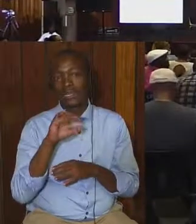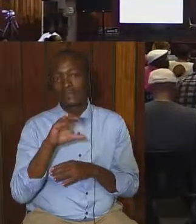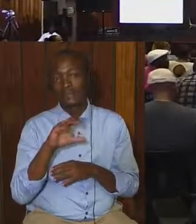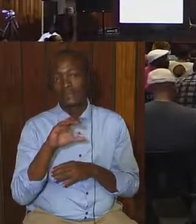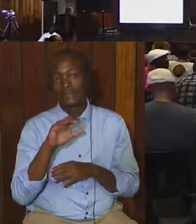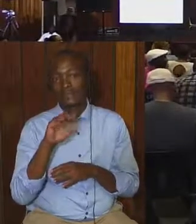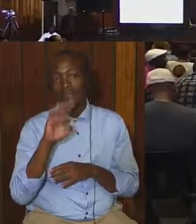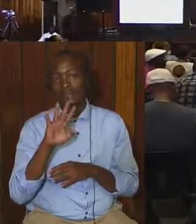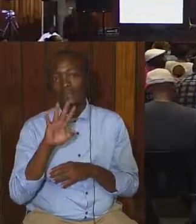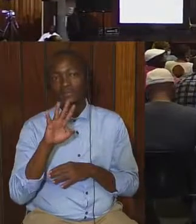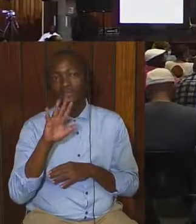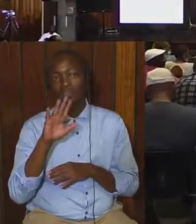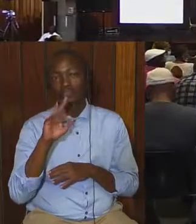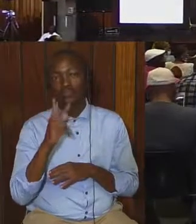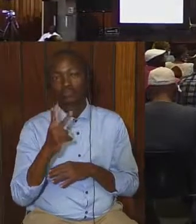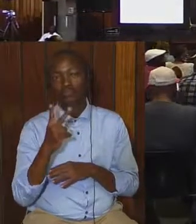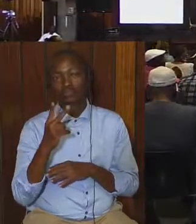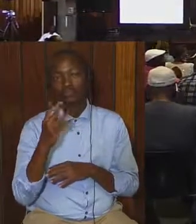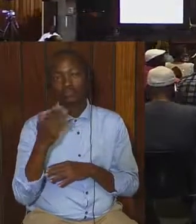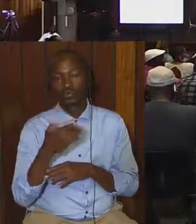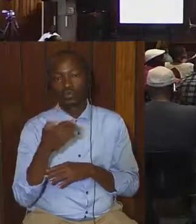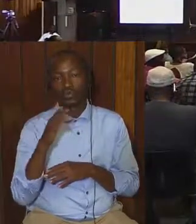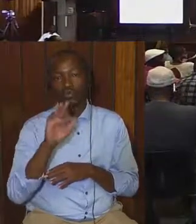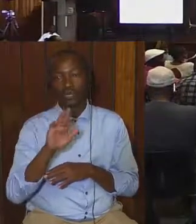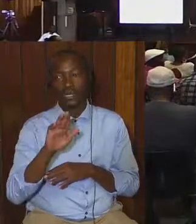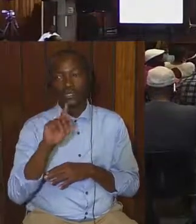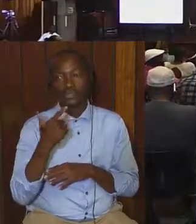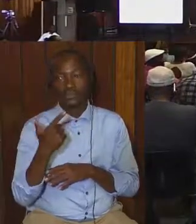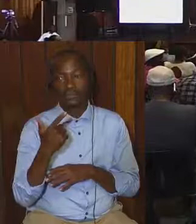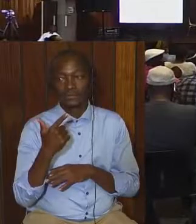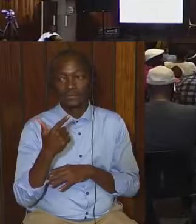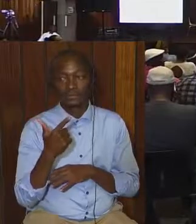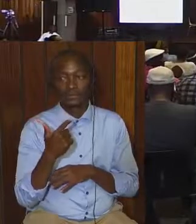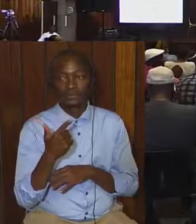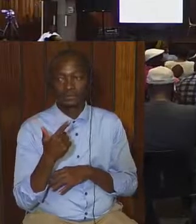IC52/97. Umbuzo wami naku.